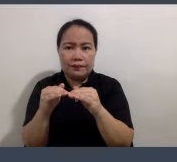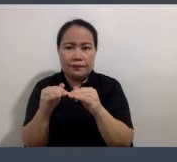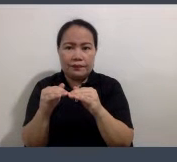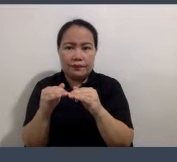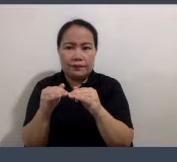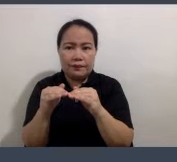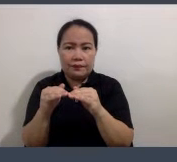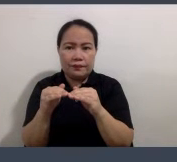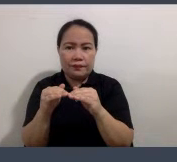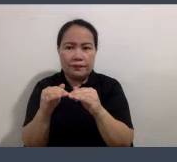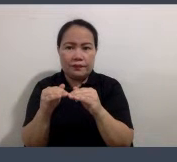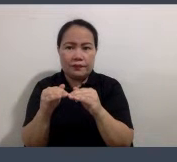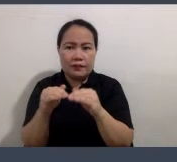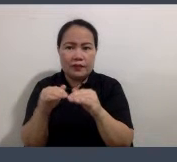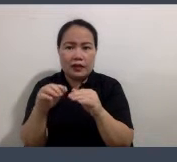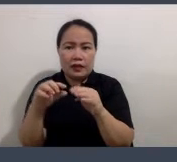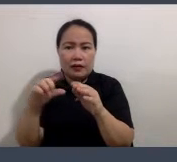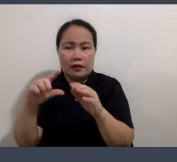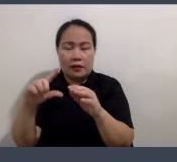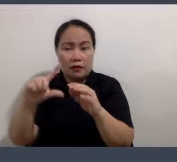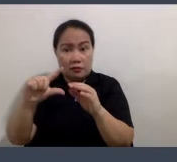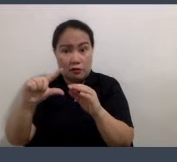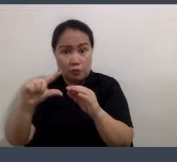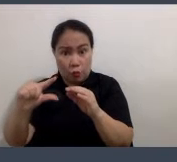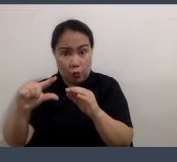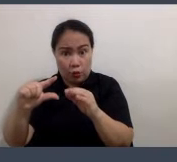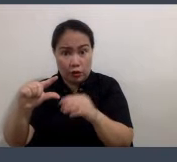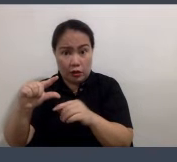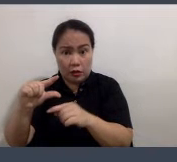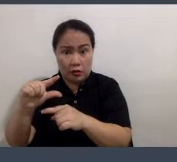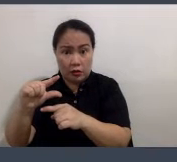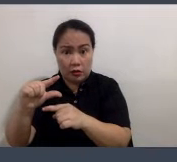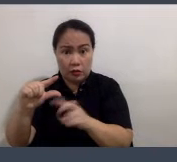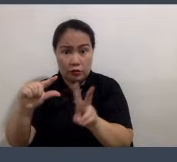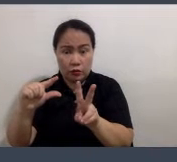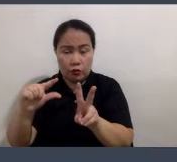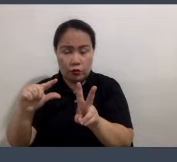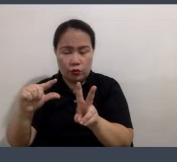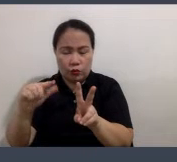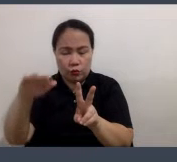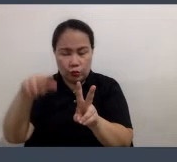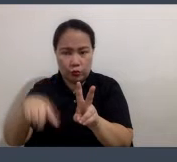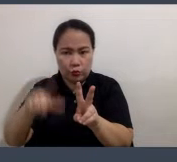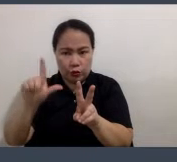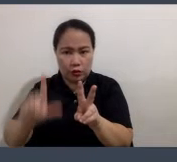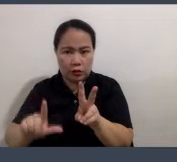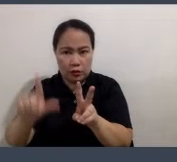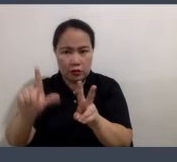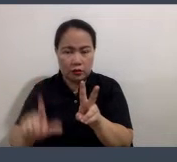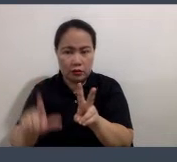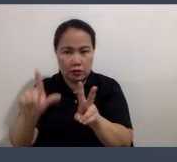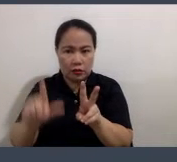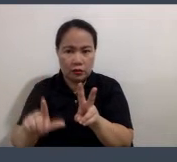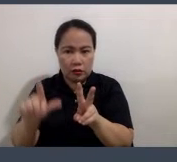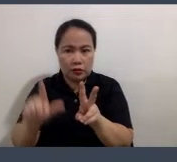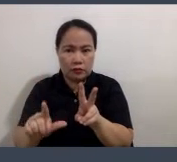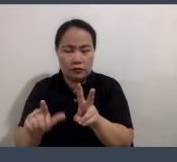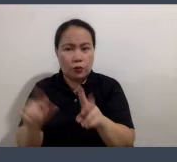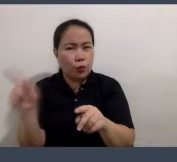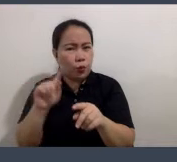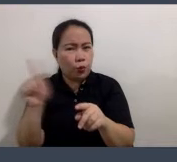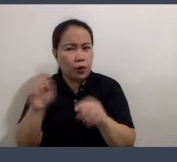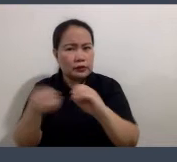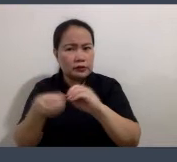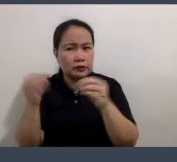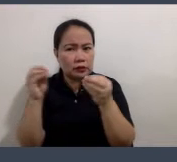2. So, ibig sabihin, mas mababa o di kaya naman ay equal to 2. So, paanong gagawin natin? So, what